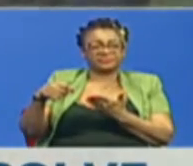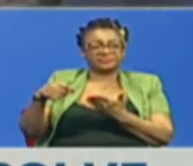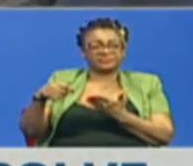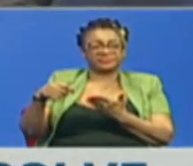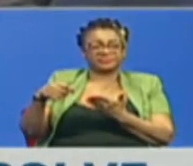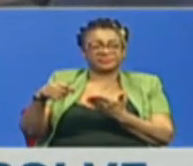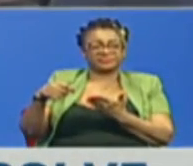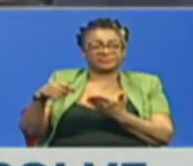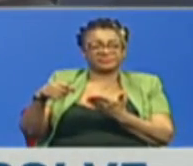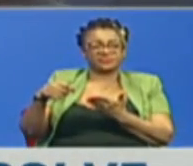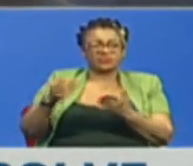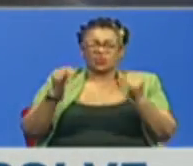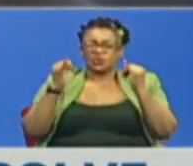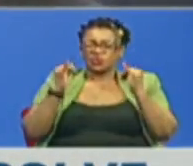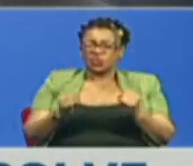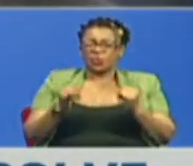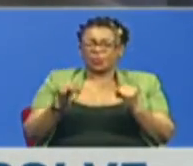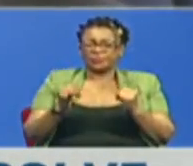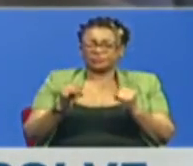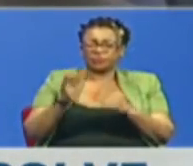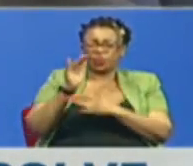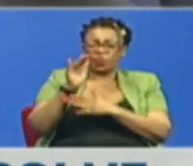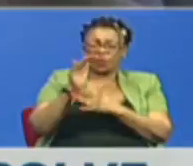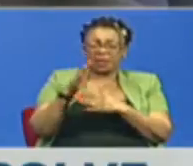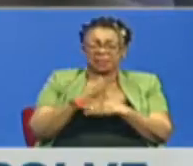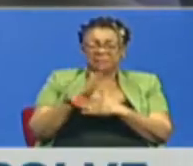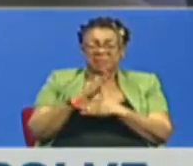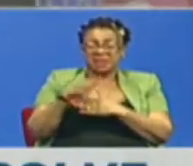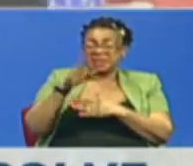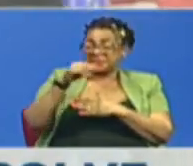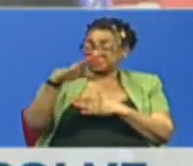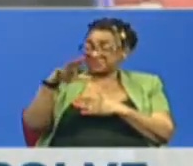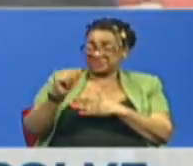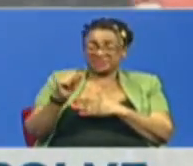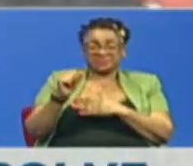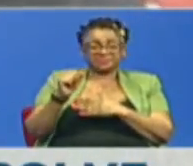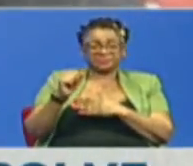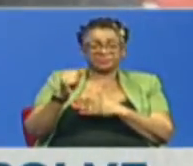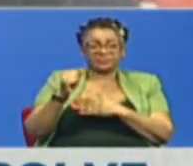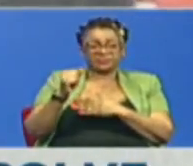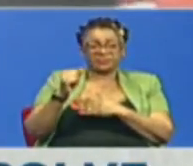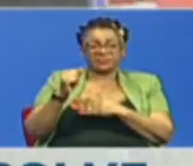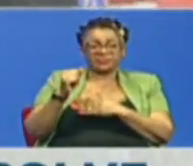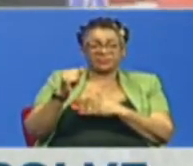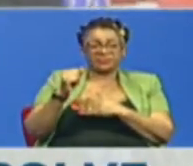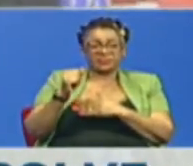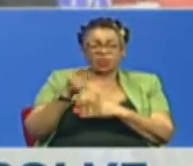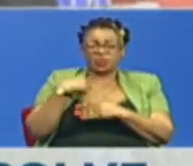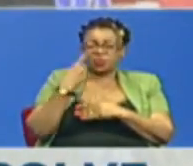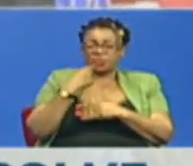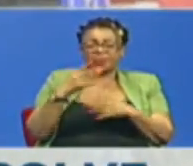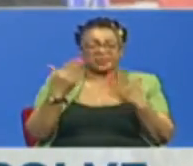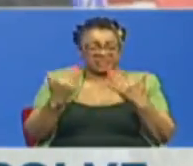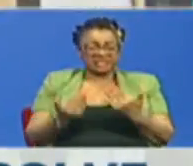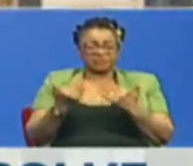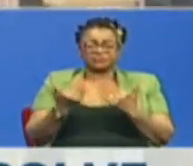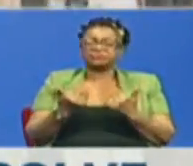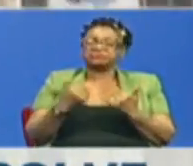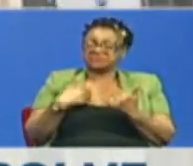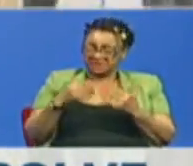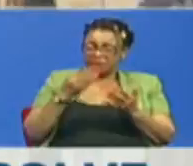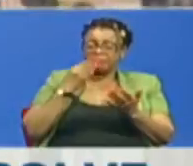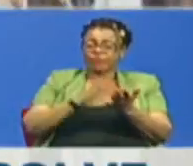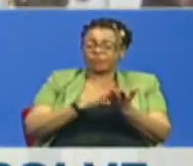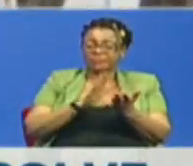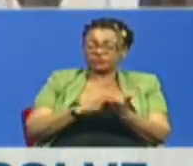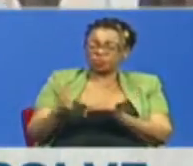It is the new clarion call among the members of the County Assembly of Kirinyaga, who have now vowed to collect signatures to